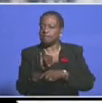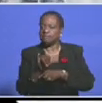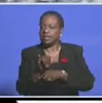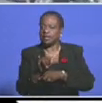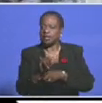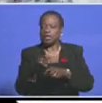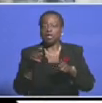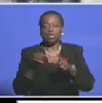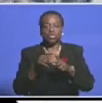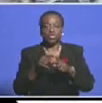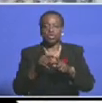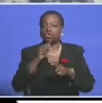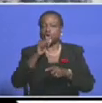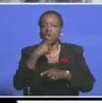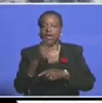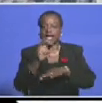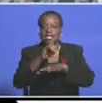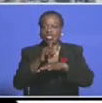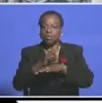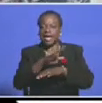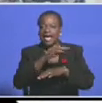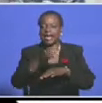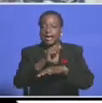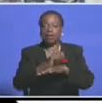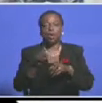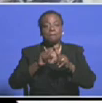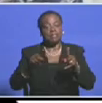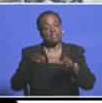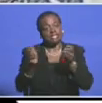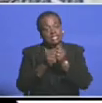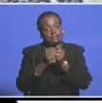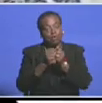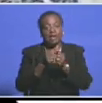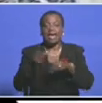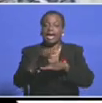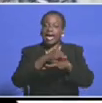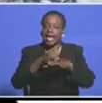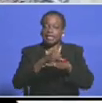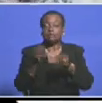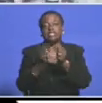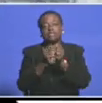not just Exuma and Abaco, but for the smaller islands with